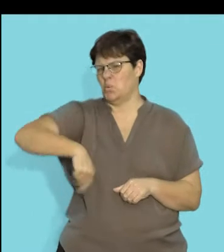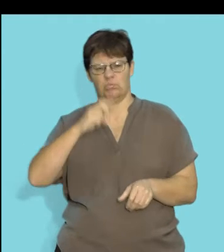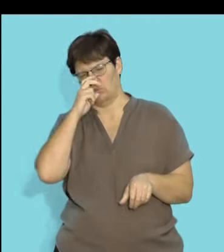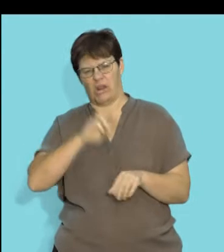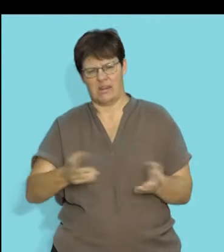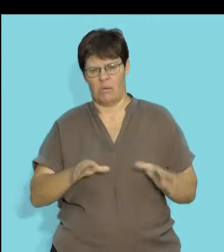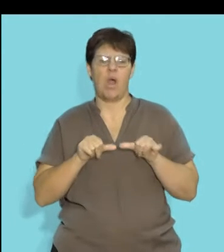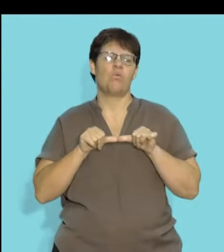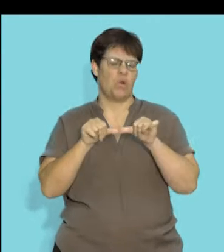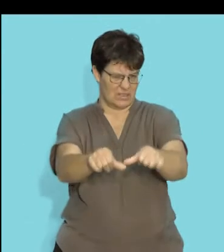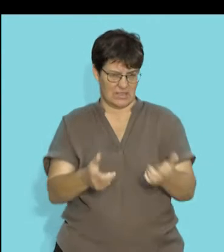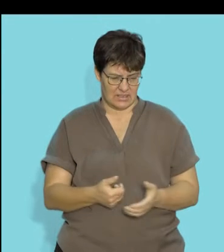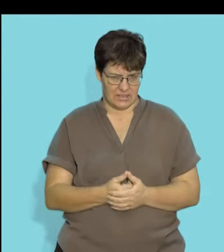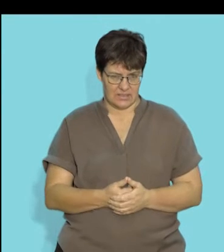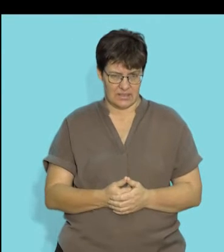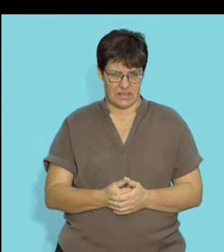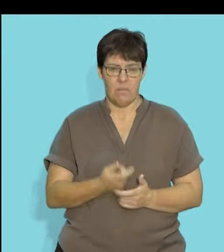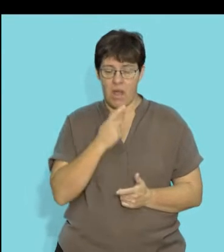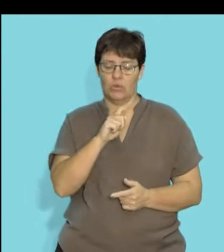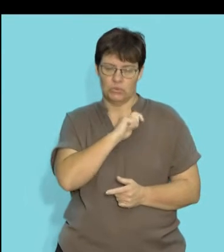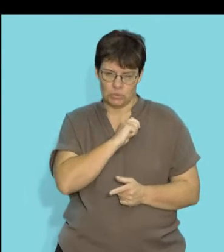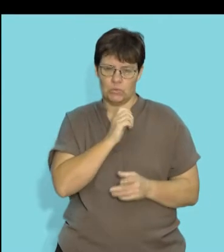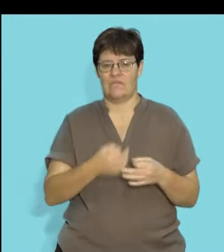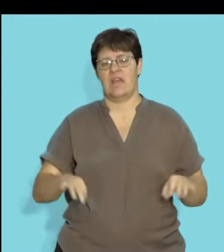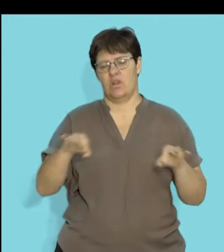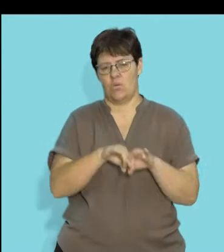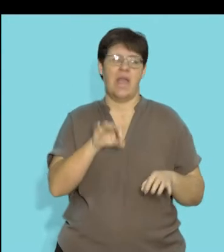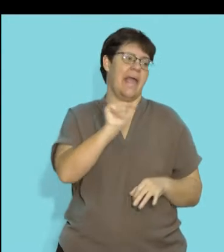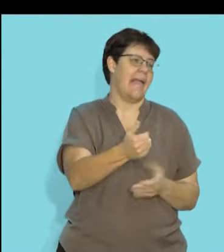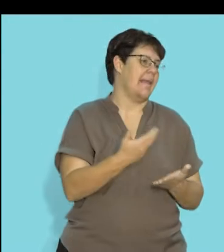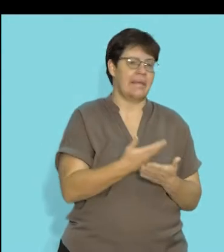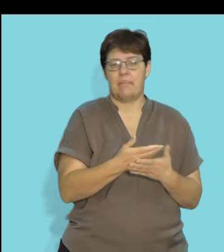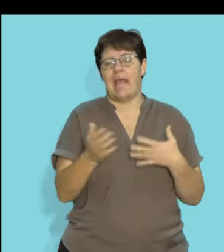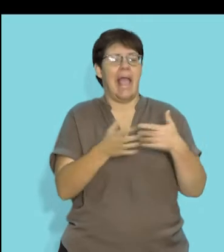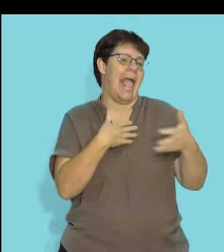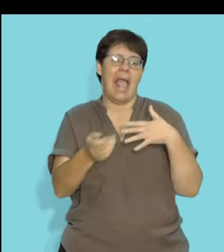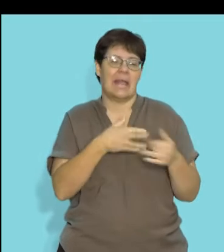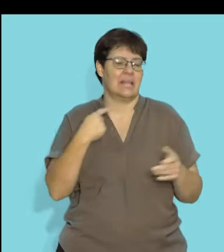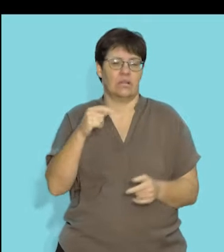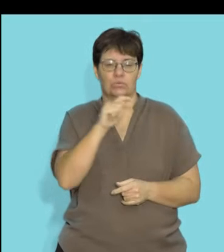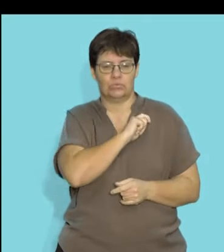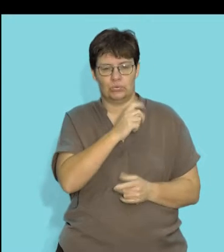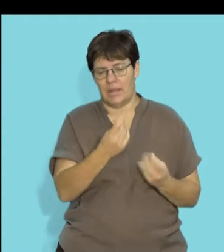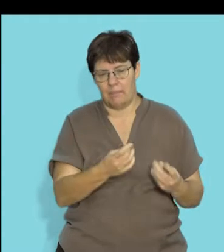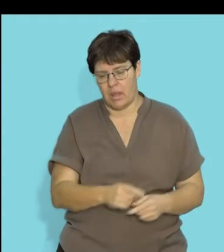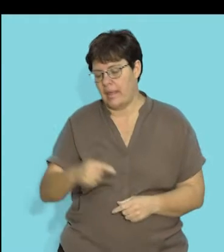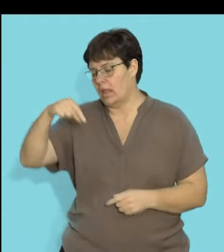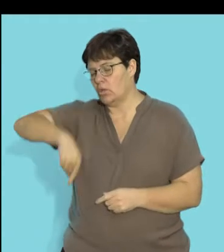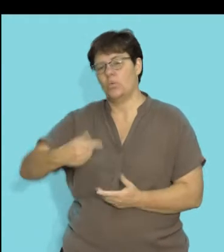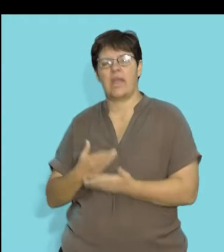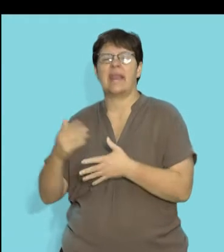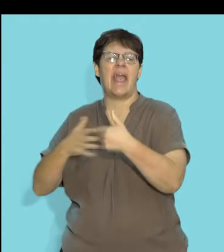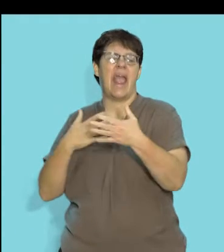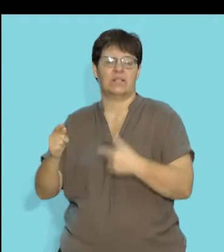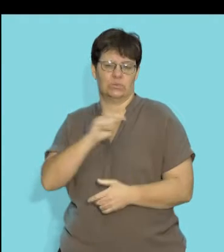that's what I'm saying. These are constants, meaning they are actual values, right? So a can be any real number. Q can